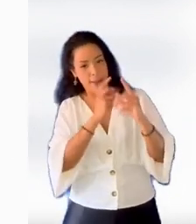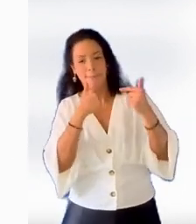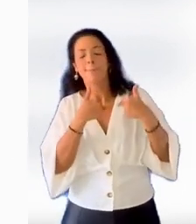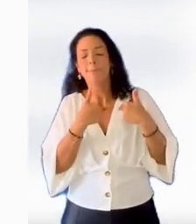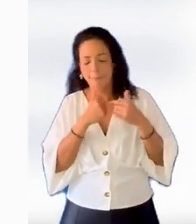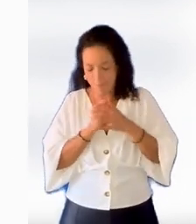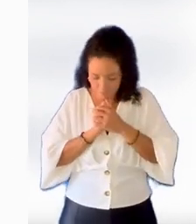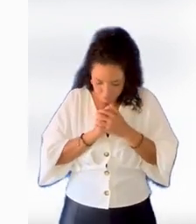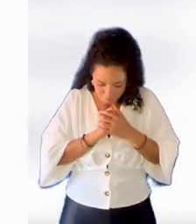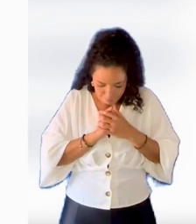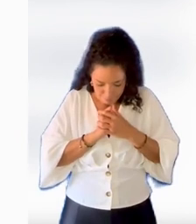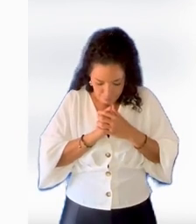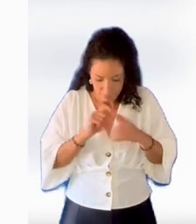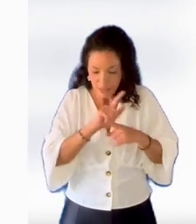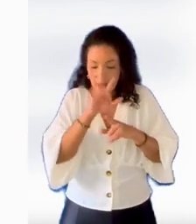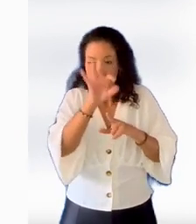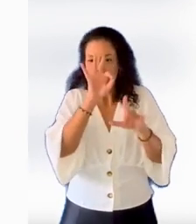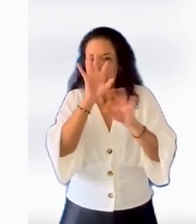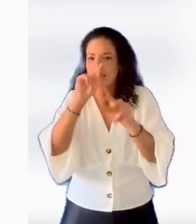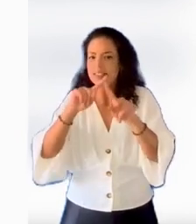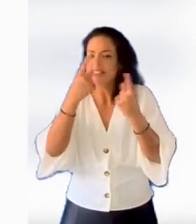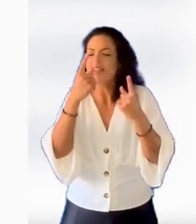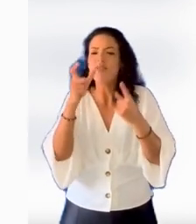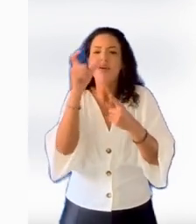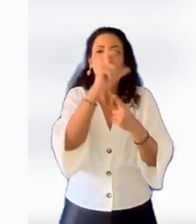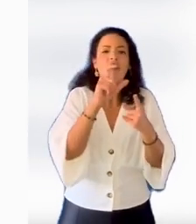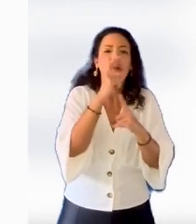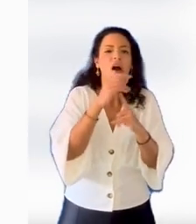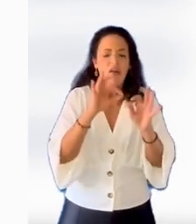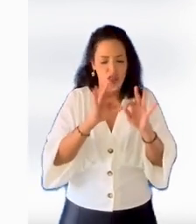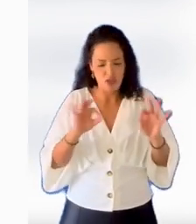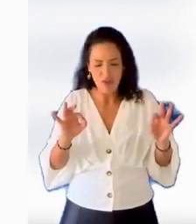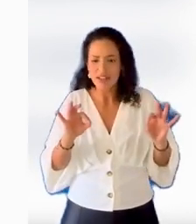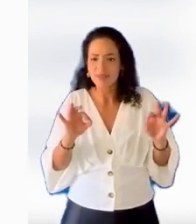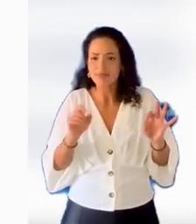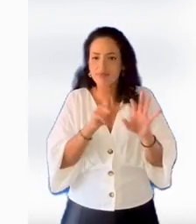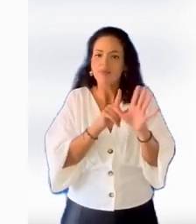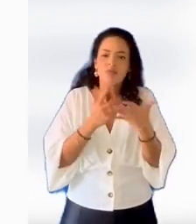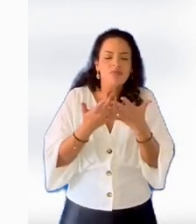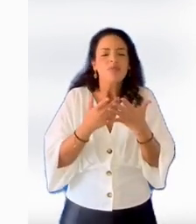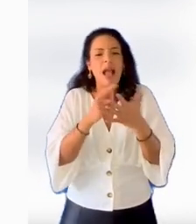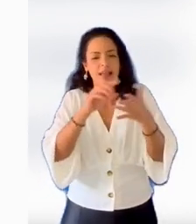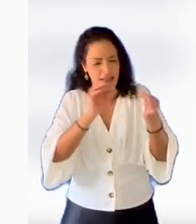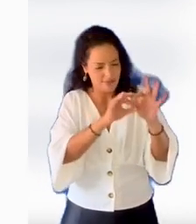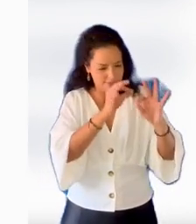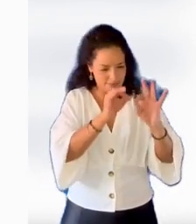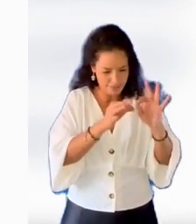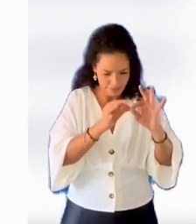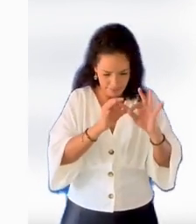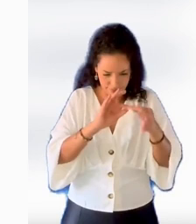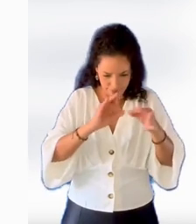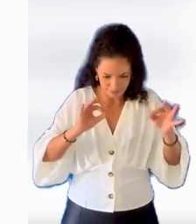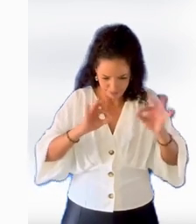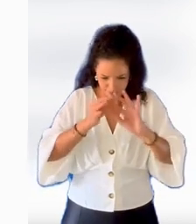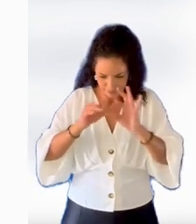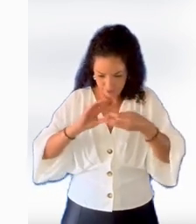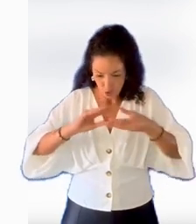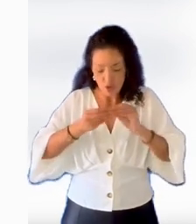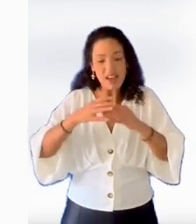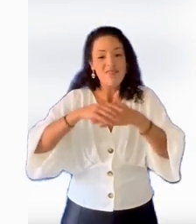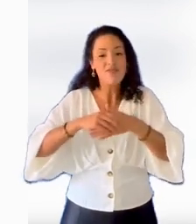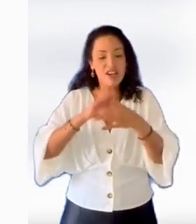them. They then choose a different coloured thread, yarn or wool for each person on the list, tying these together to create a friendship